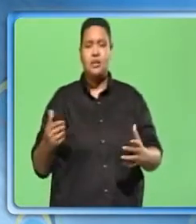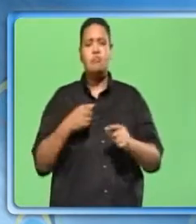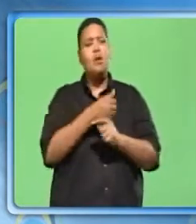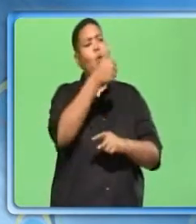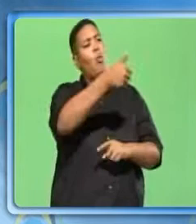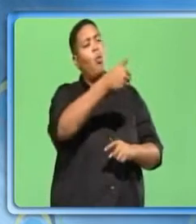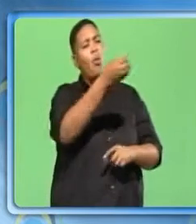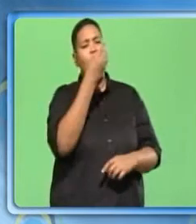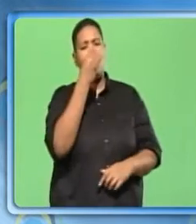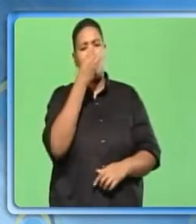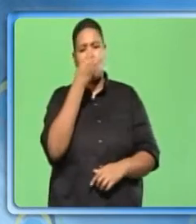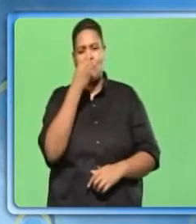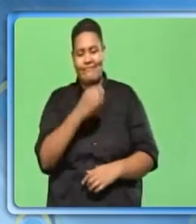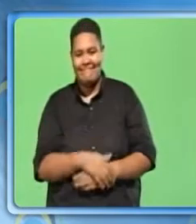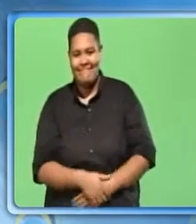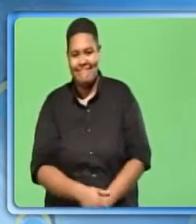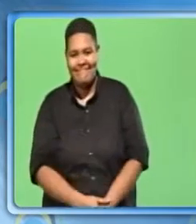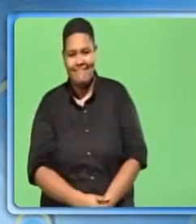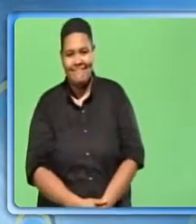food.